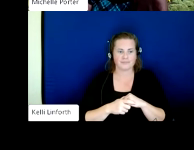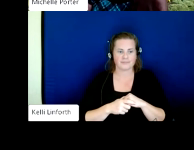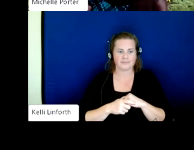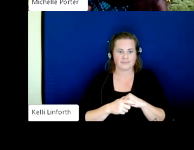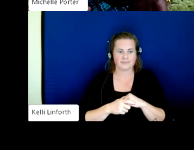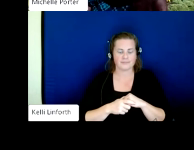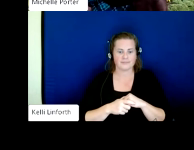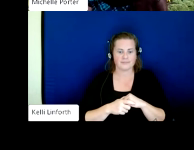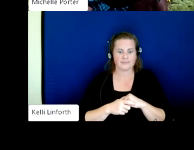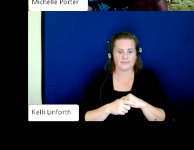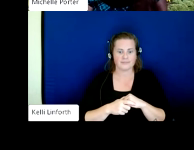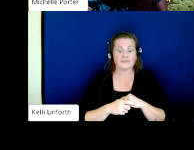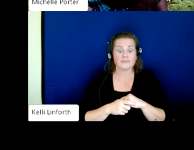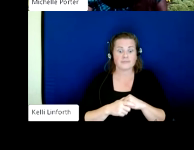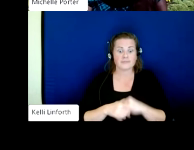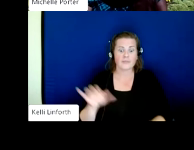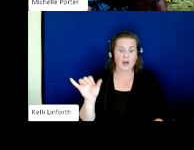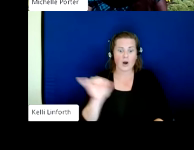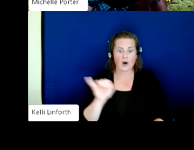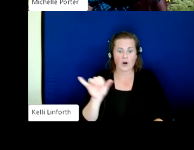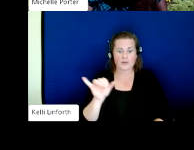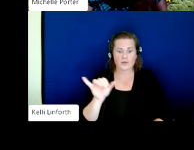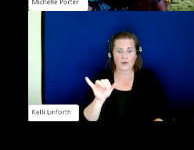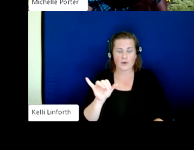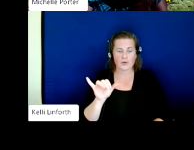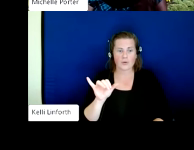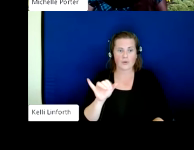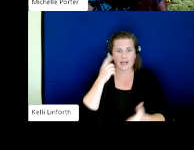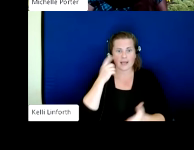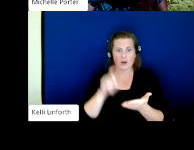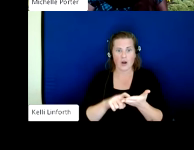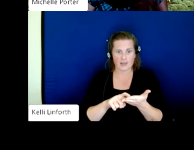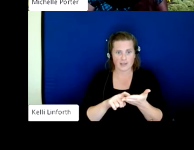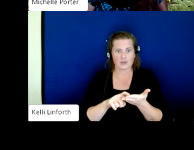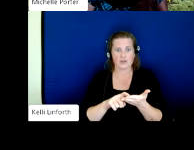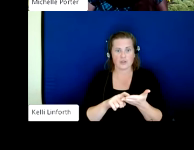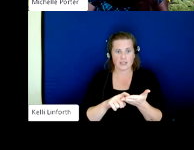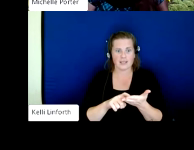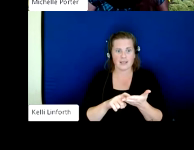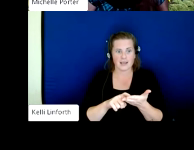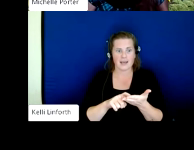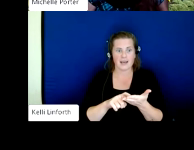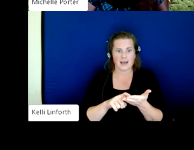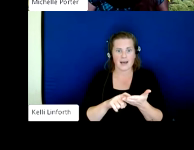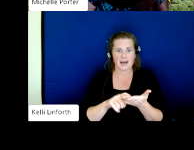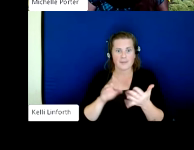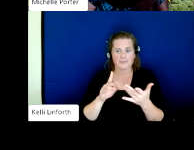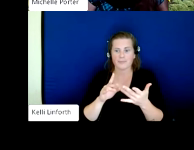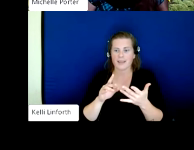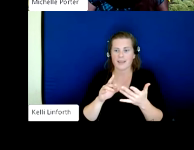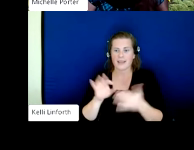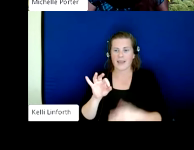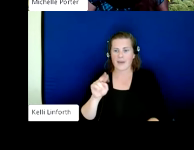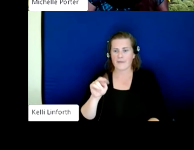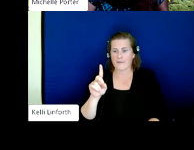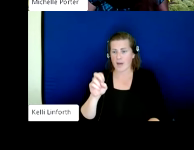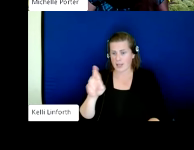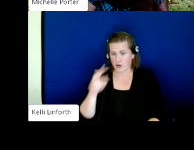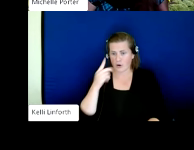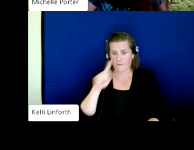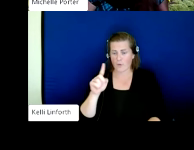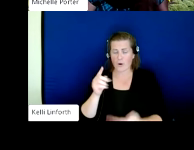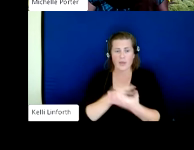I'd also like to acknowledge first off the funder of the program development. So we were lucky to